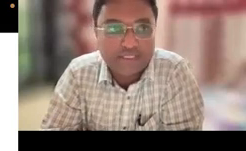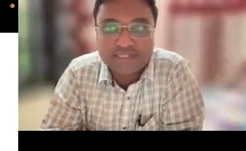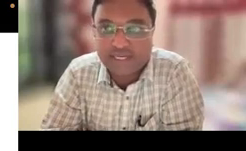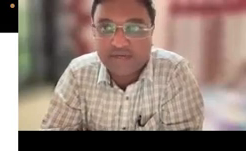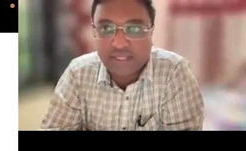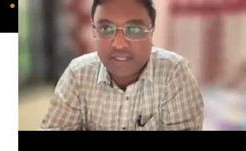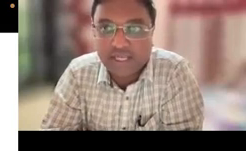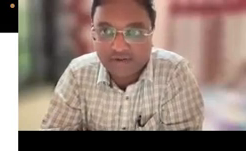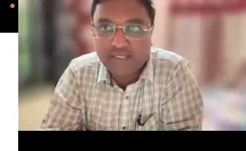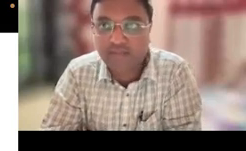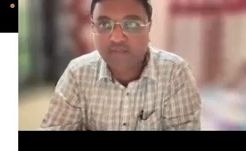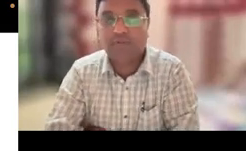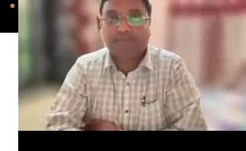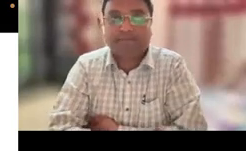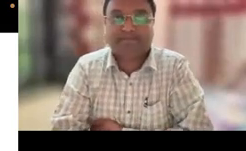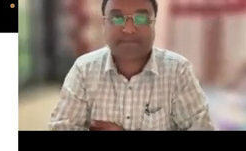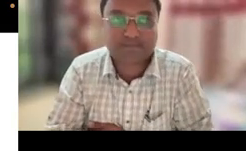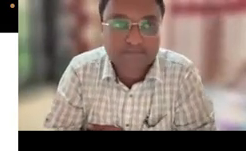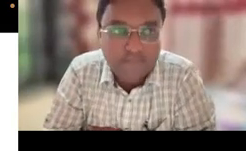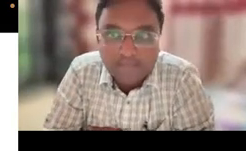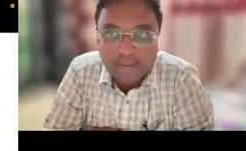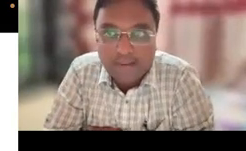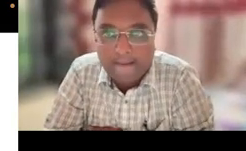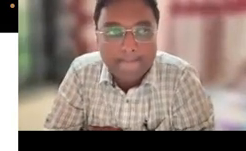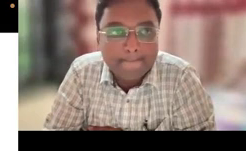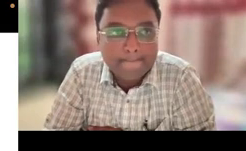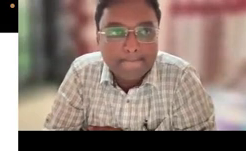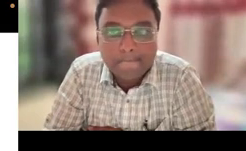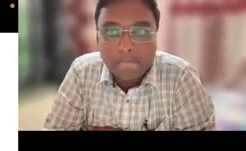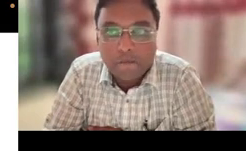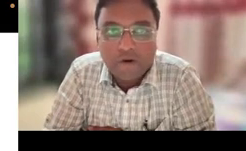Mostly. Second, A, agree. Good.